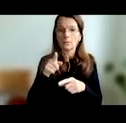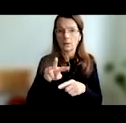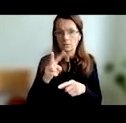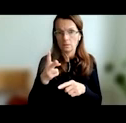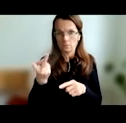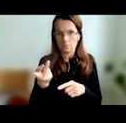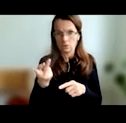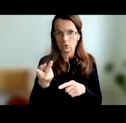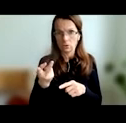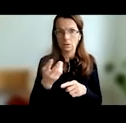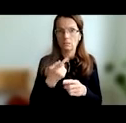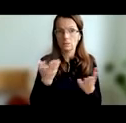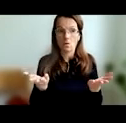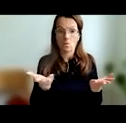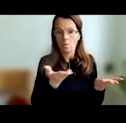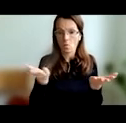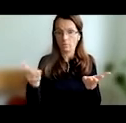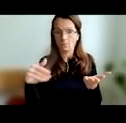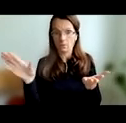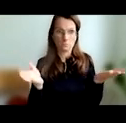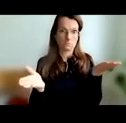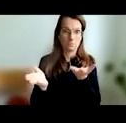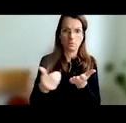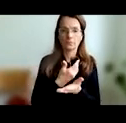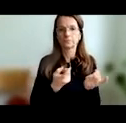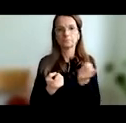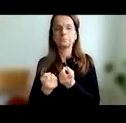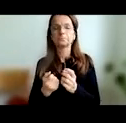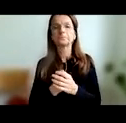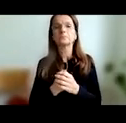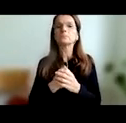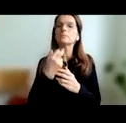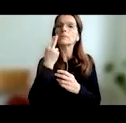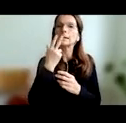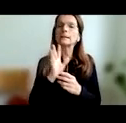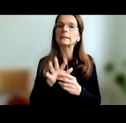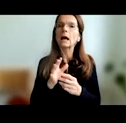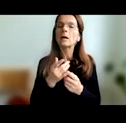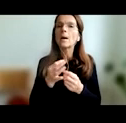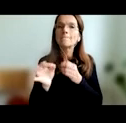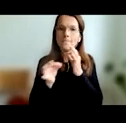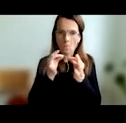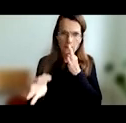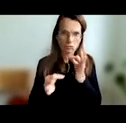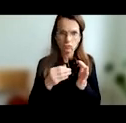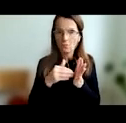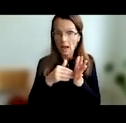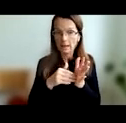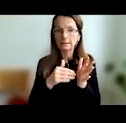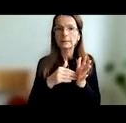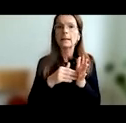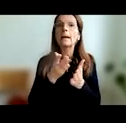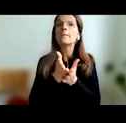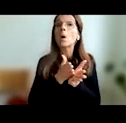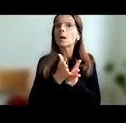reduction, the nature will be replaced. About the